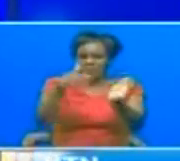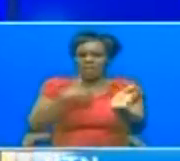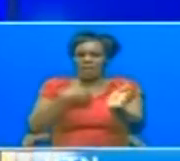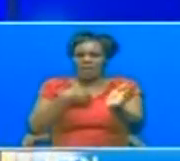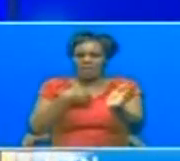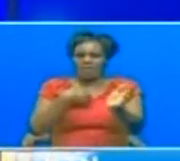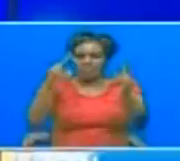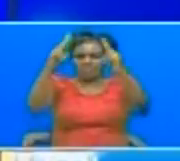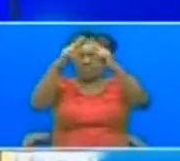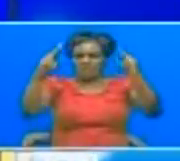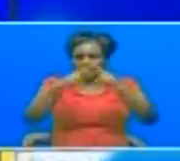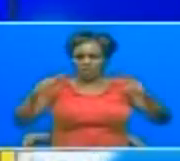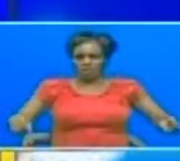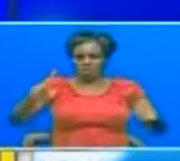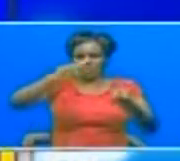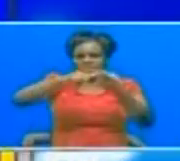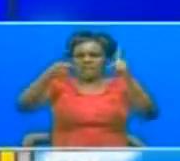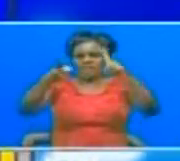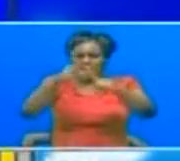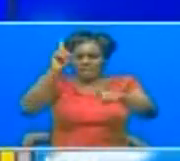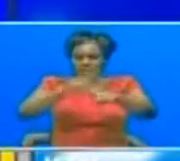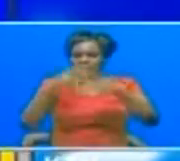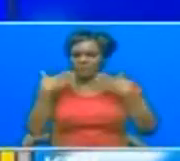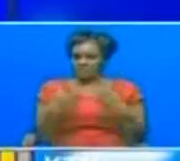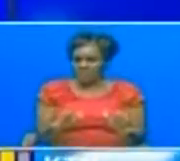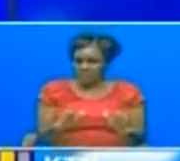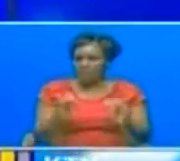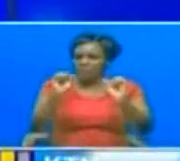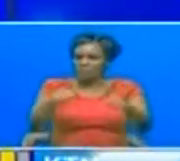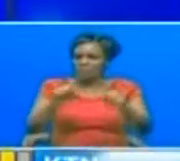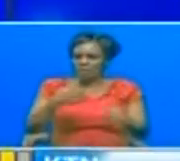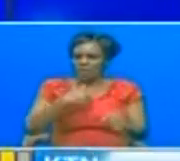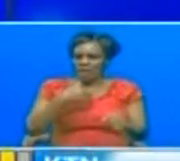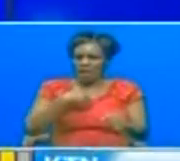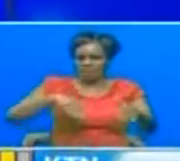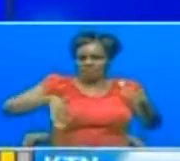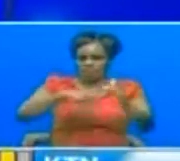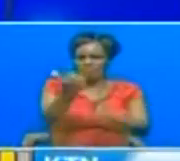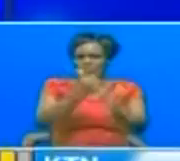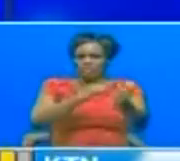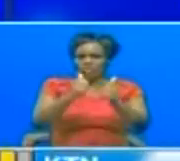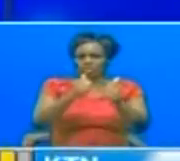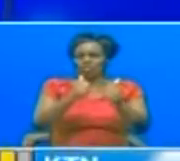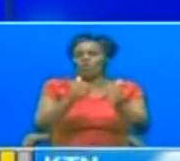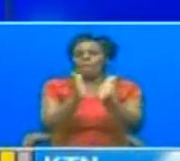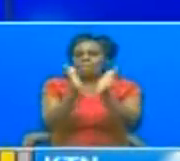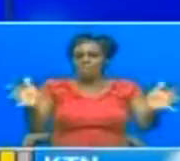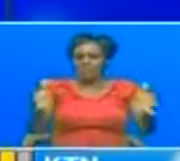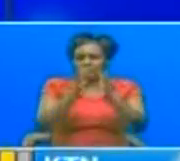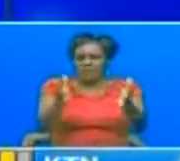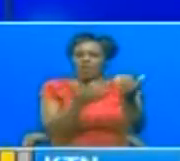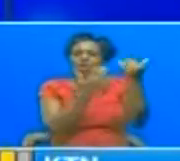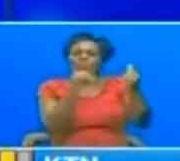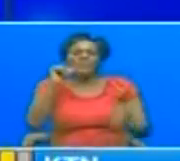best minimum international standards. Upon the completion, the stadium will be able to host Premier League and international matches. The County of Embu is hoping the